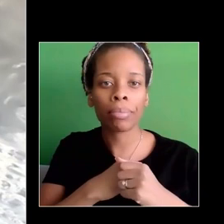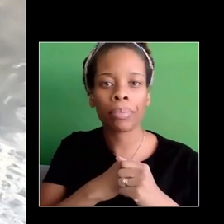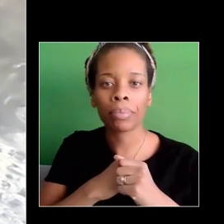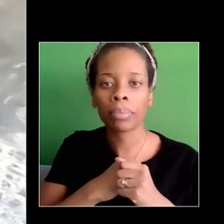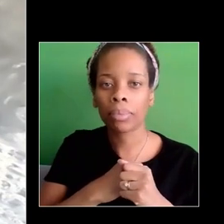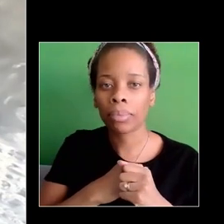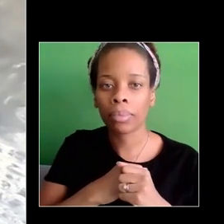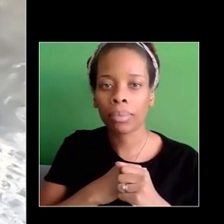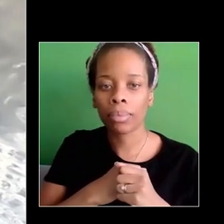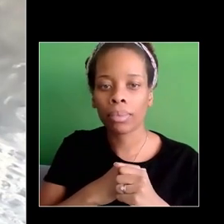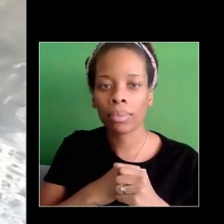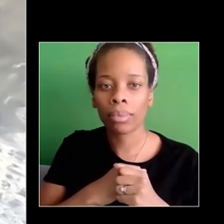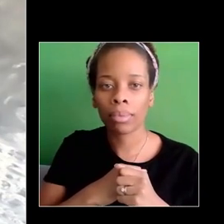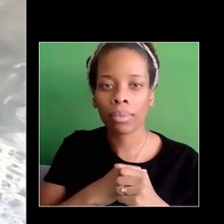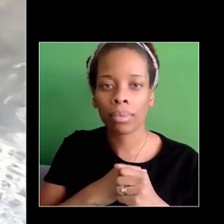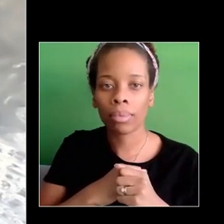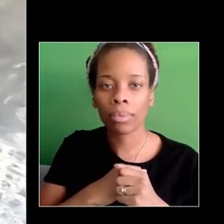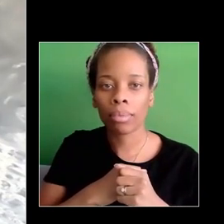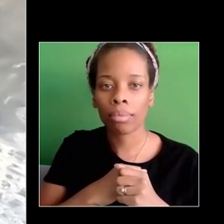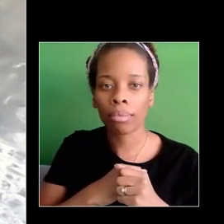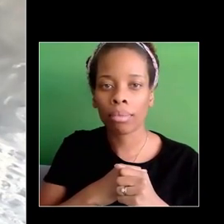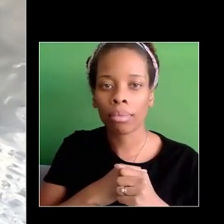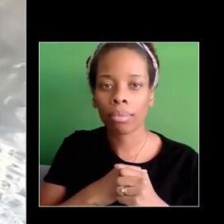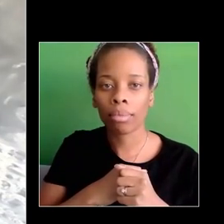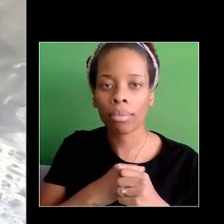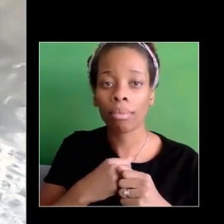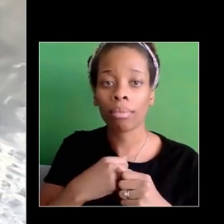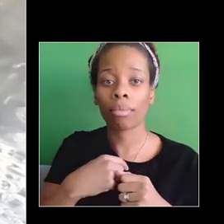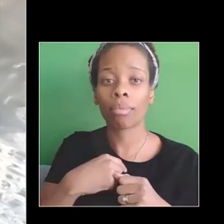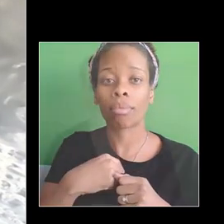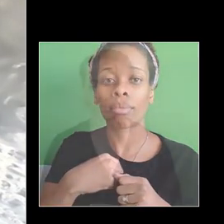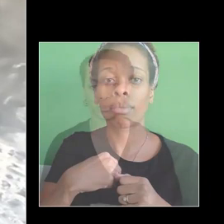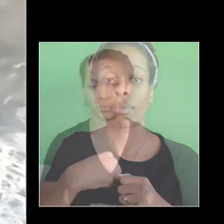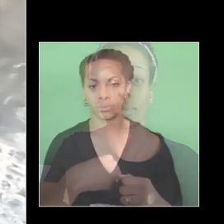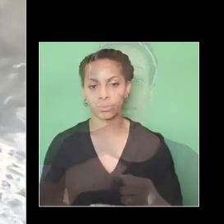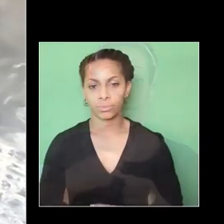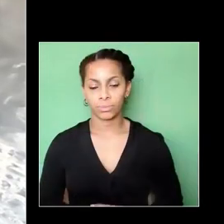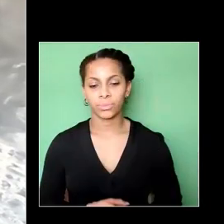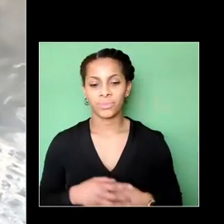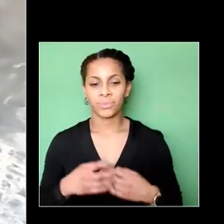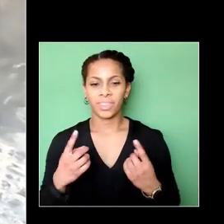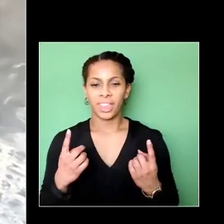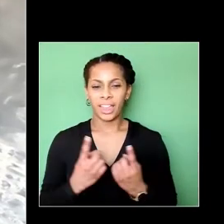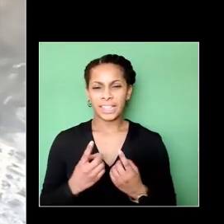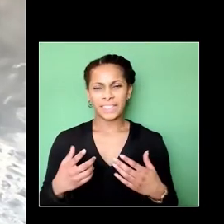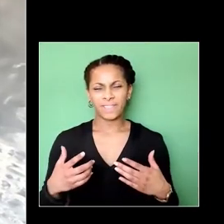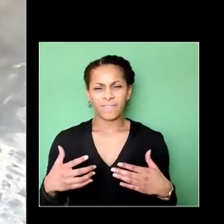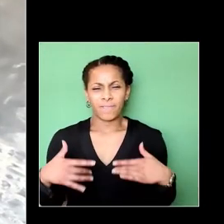somehow, I don't want to use the term floating above, but that I keep going back to this idea of the